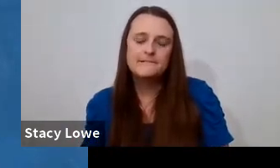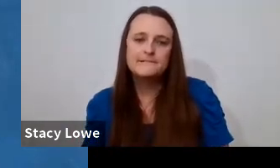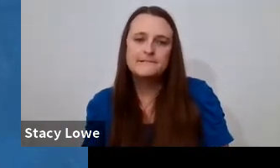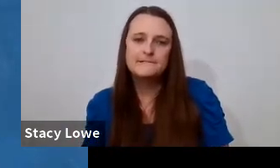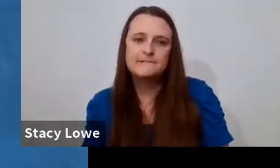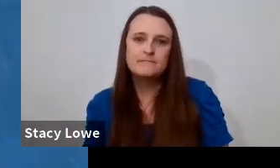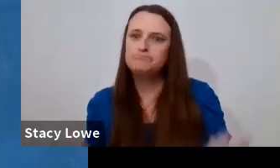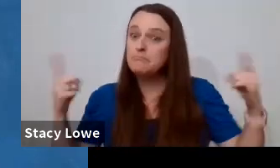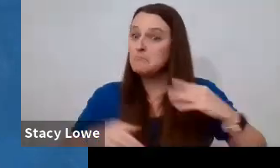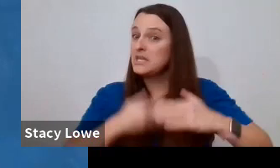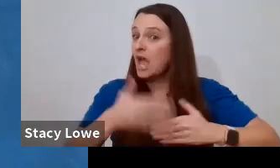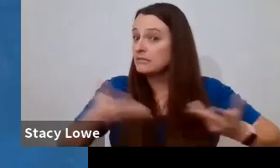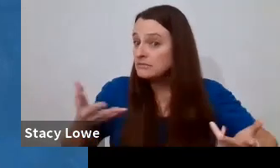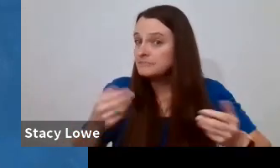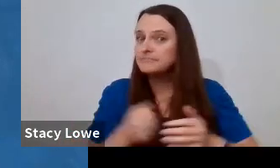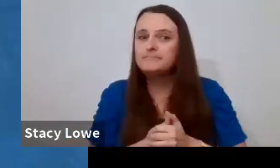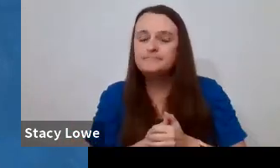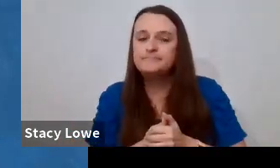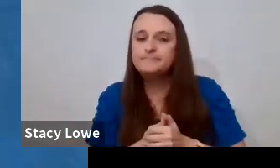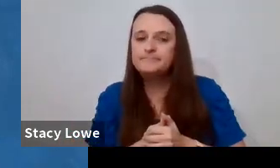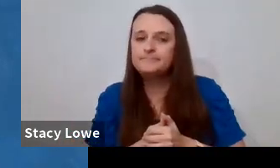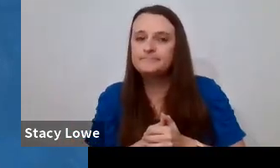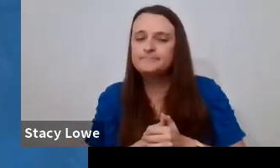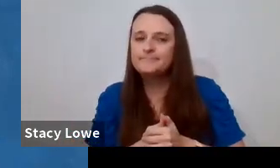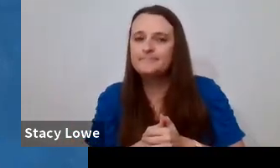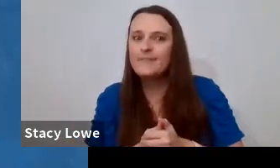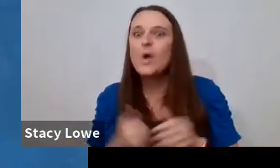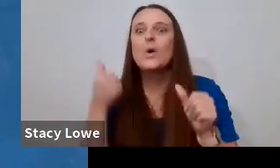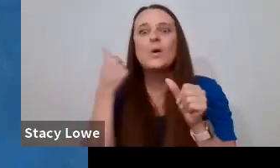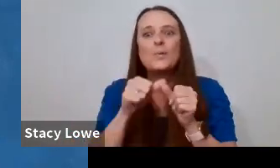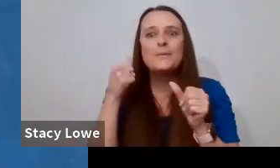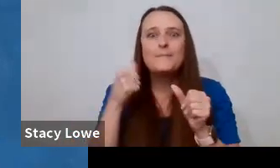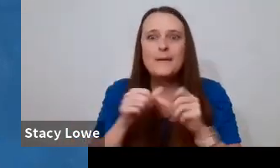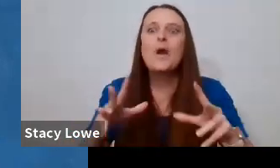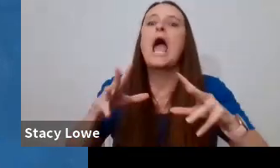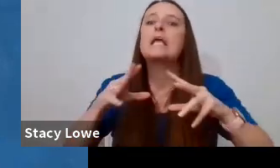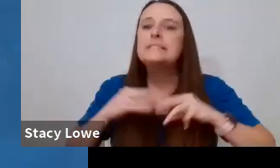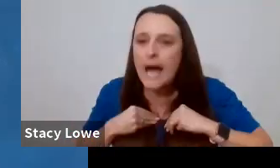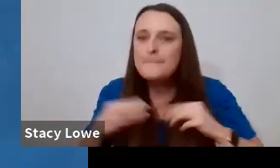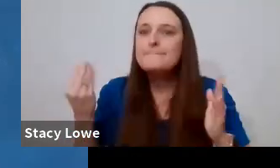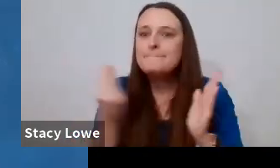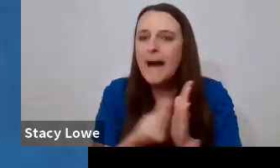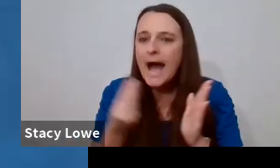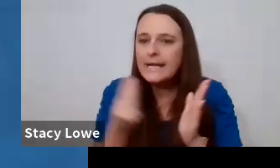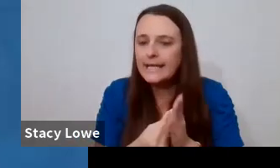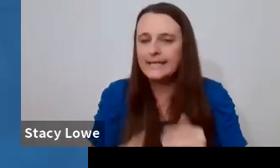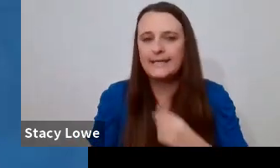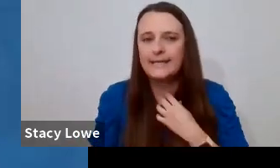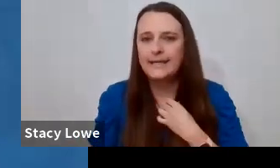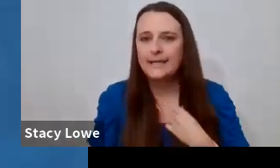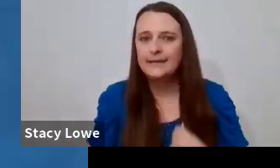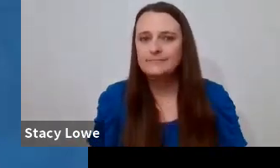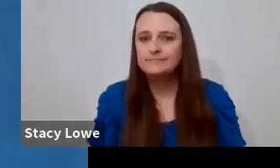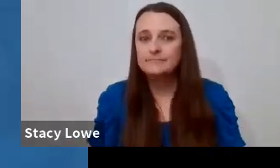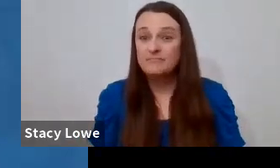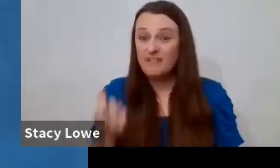Then what? Don't forget to accept the money. They don't automatically assume that